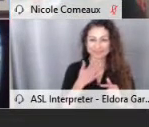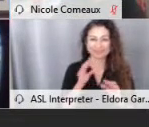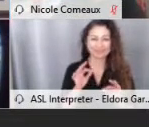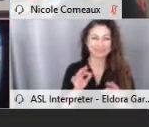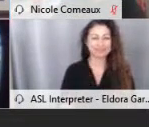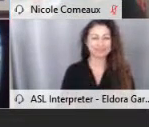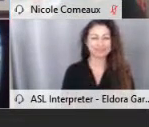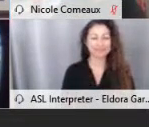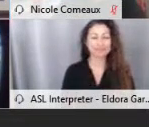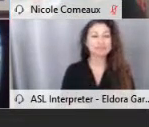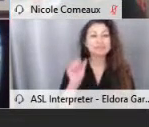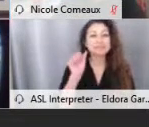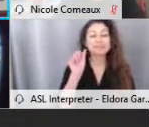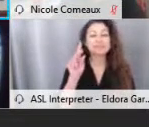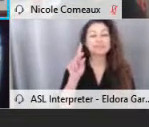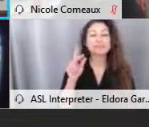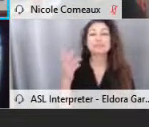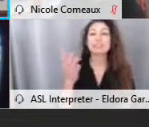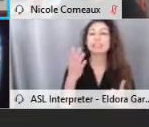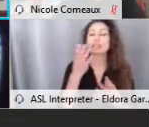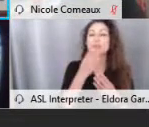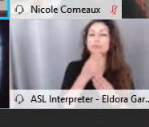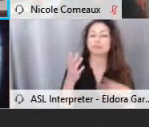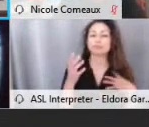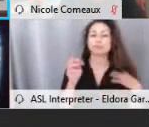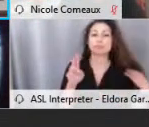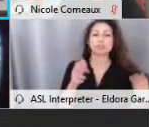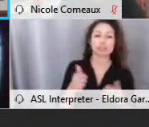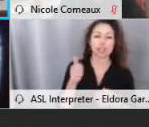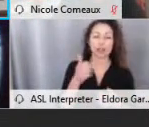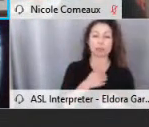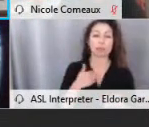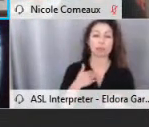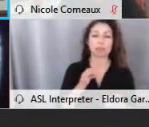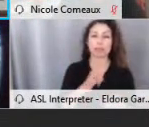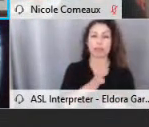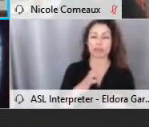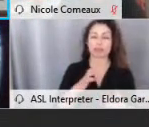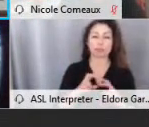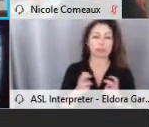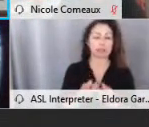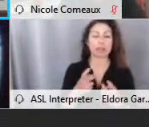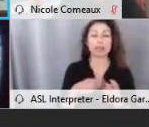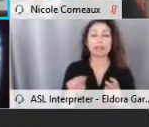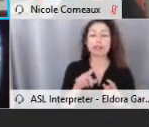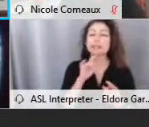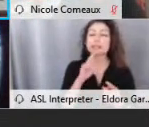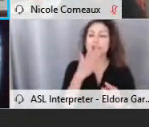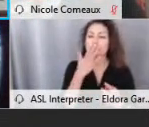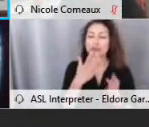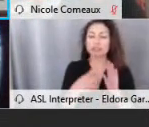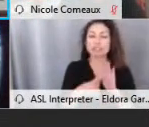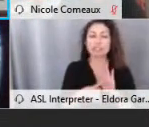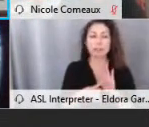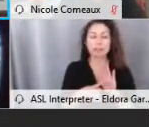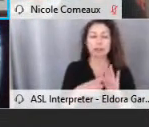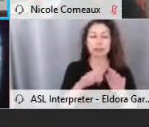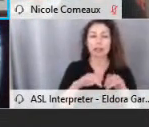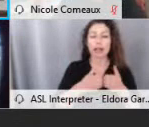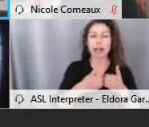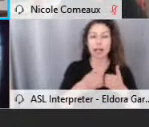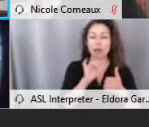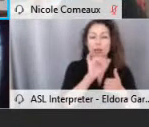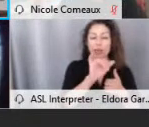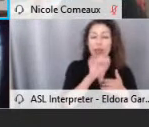And so here, Mr. Chair and members of the committee, is sort of an example of how that cost